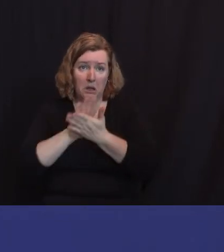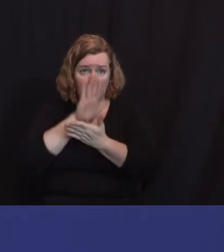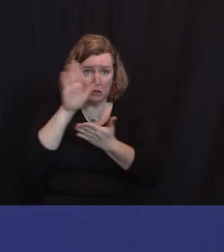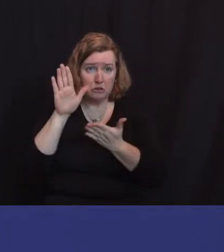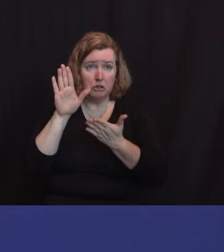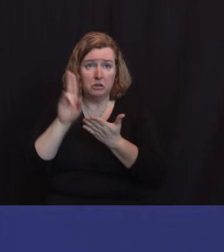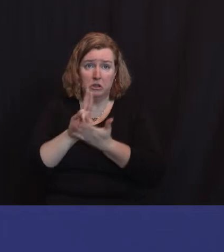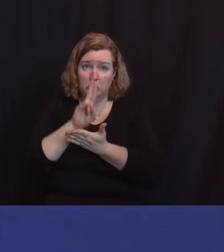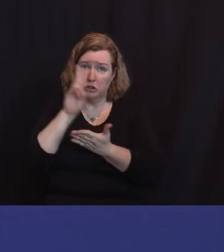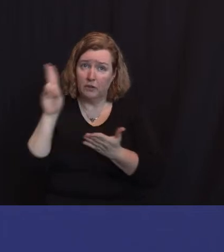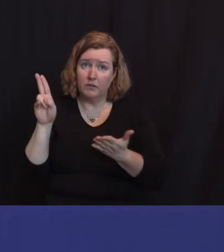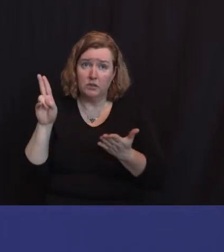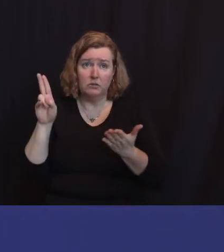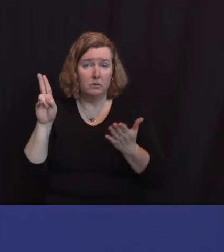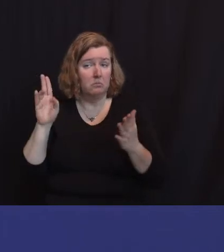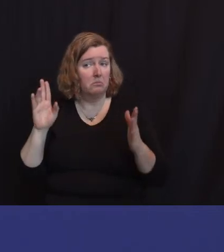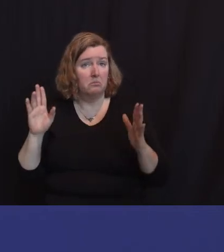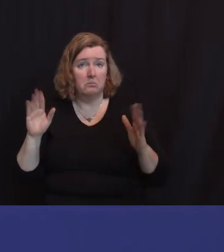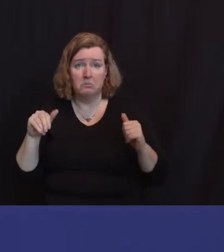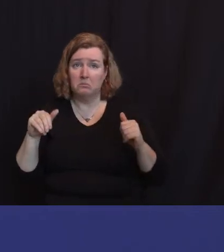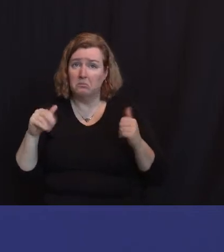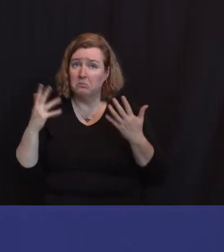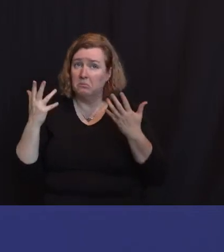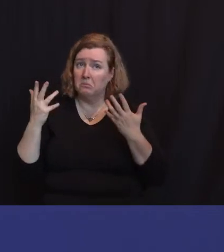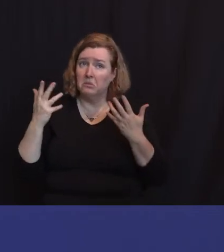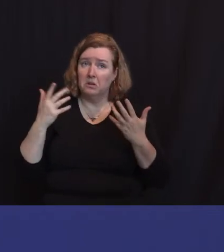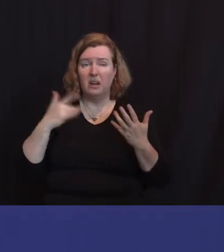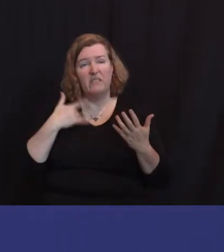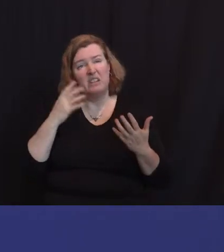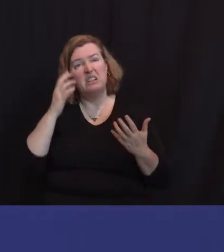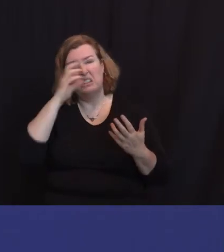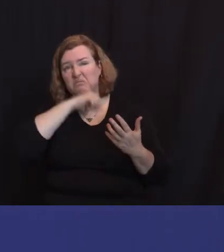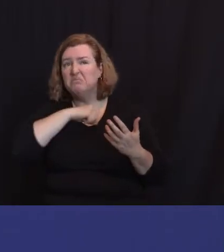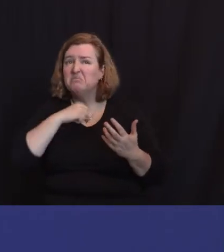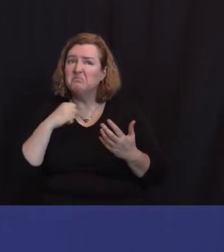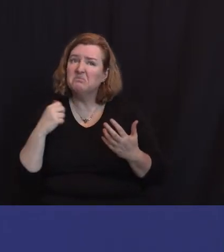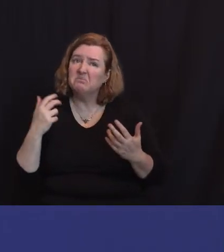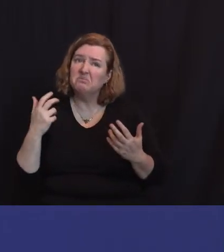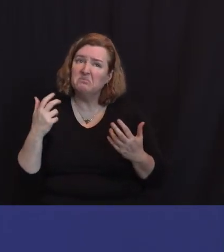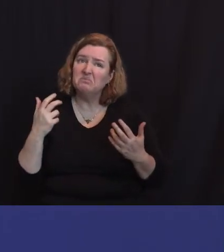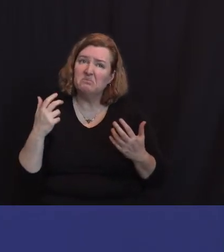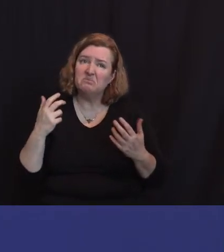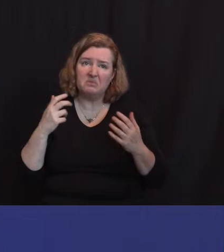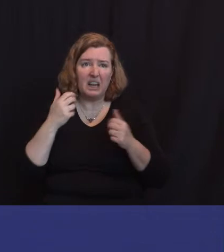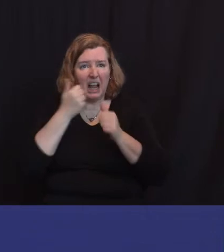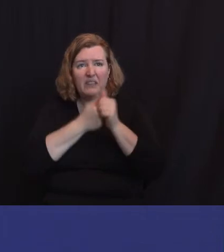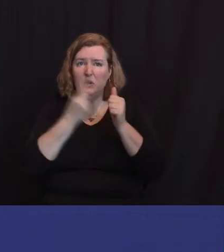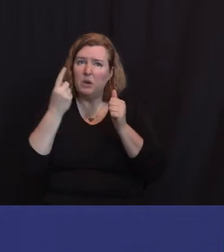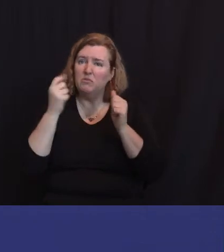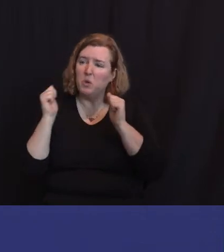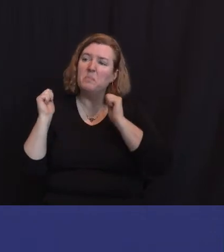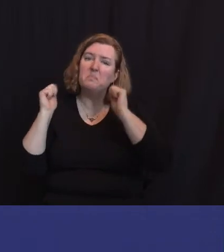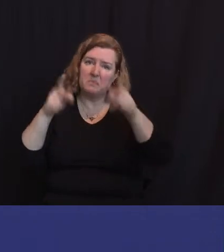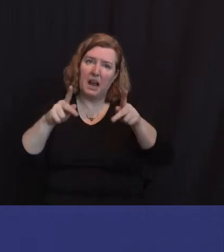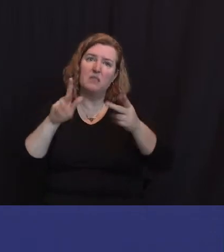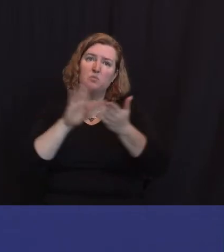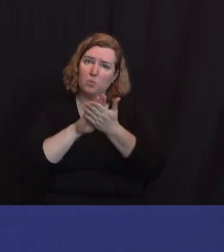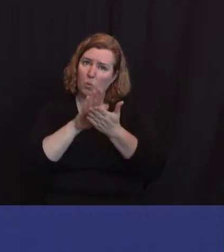to that, but it would be my guess that everybody's going to be back to school, would be my guess. I'd be surprised if they're